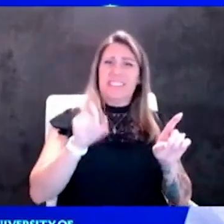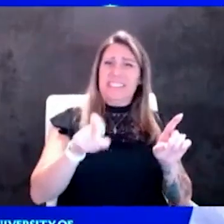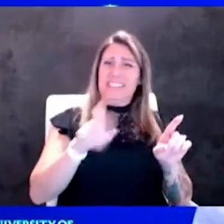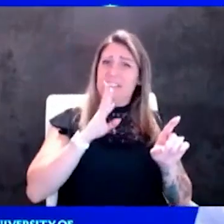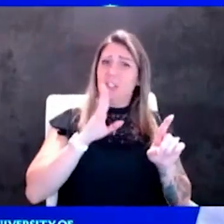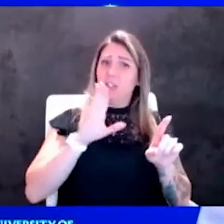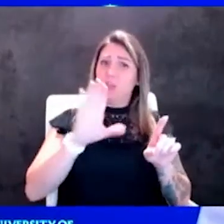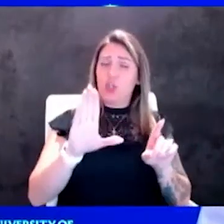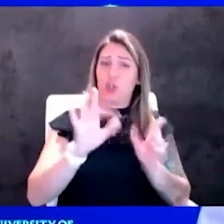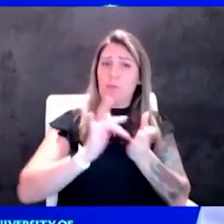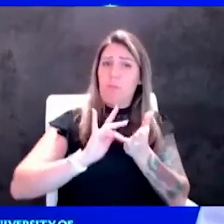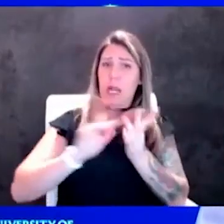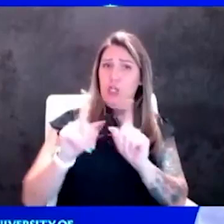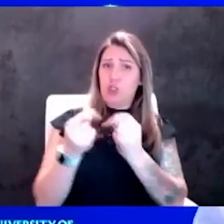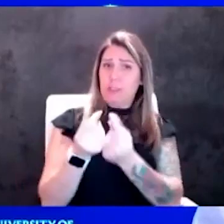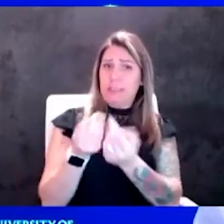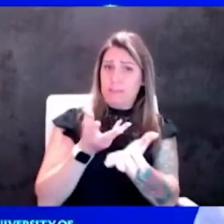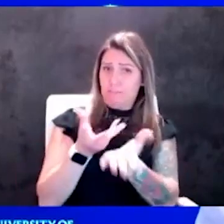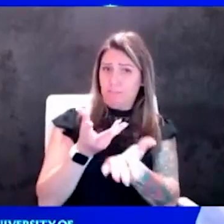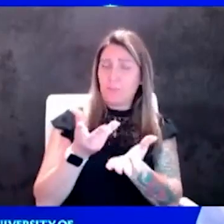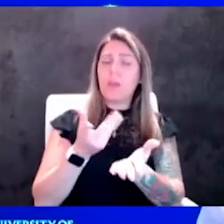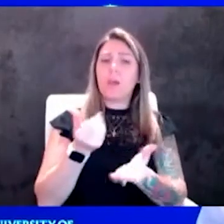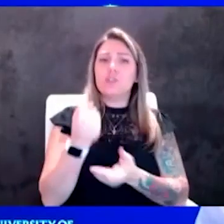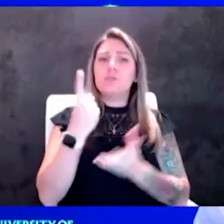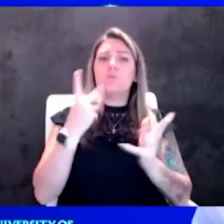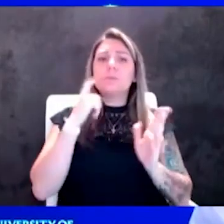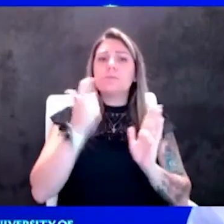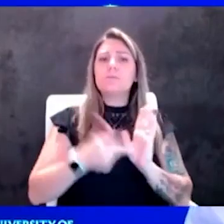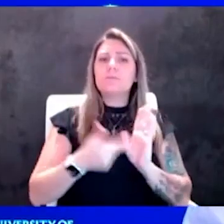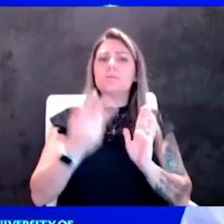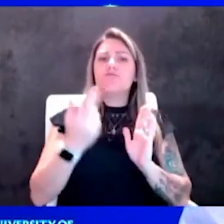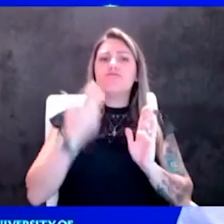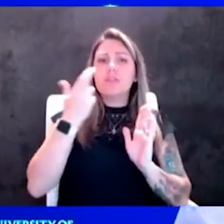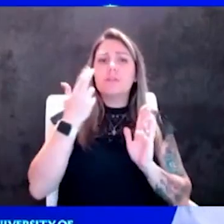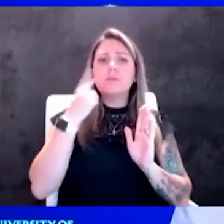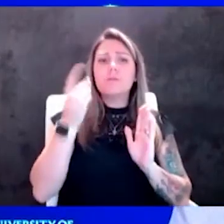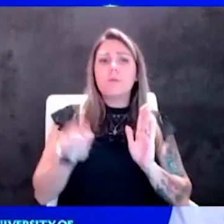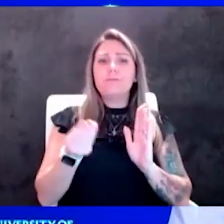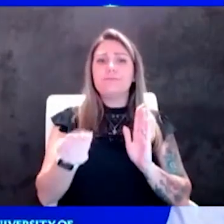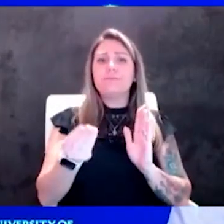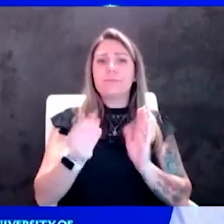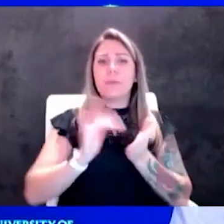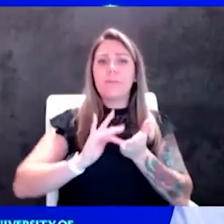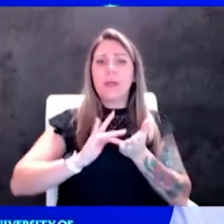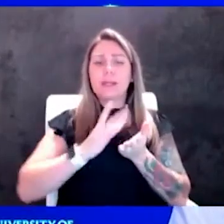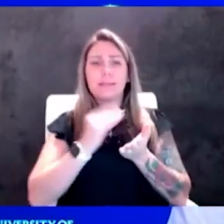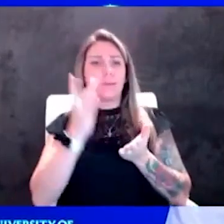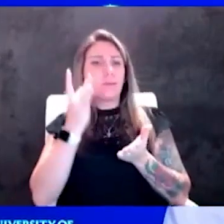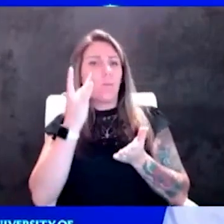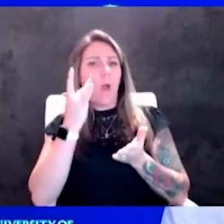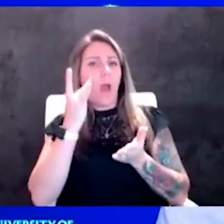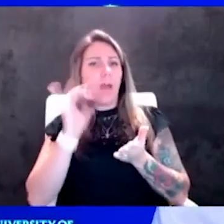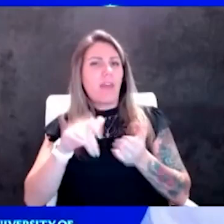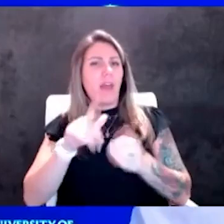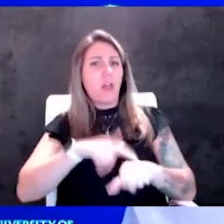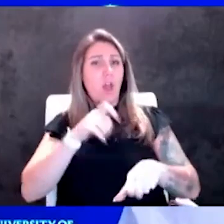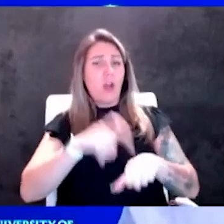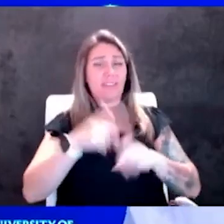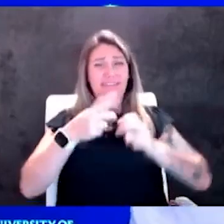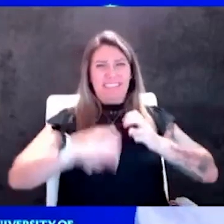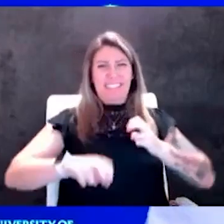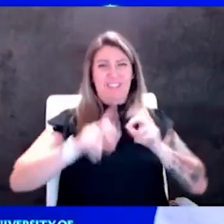to understand what is the indication for giving antibiotics and why would you be taking it that long. So it's very difficult to answer that